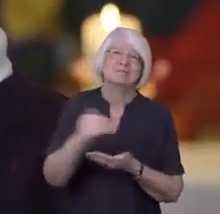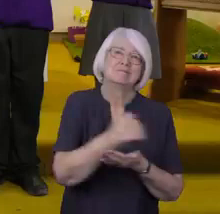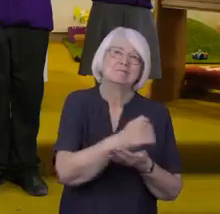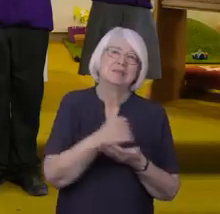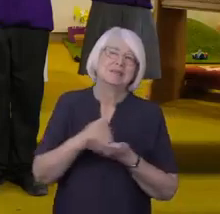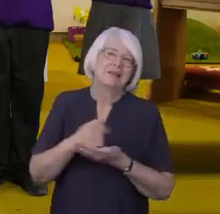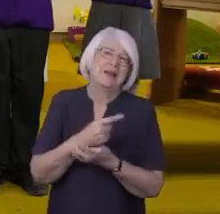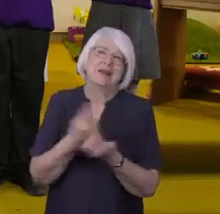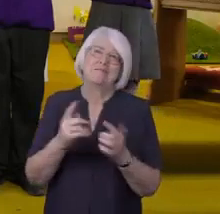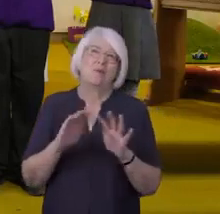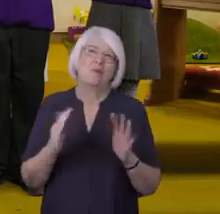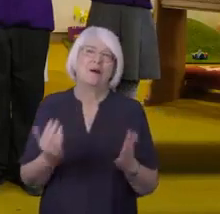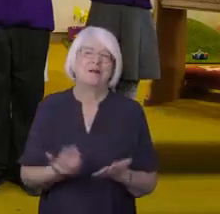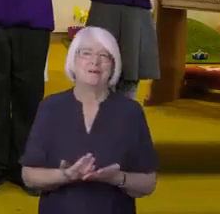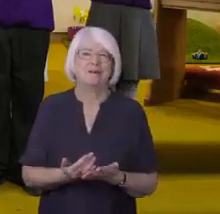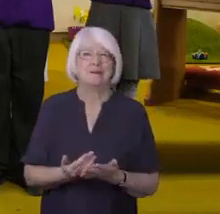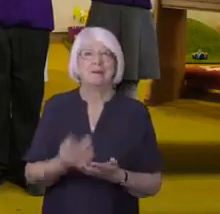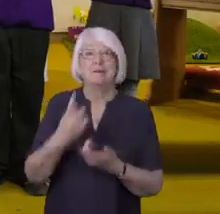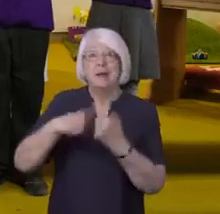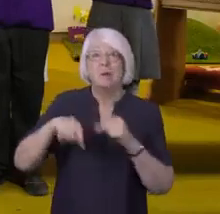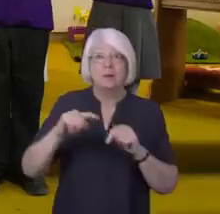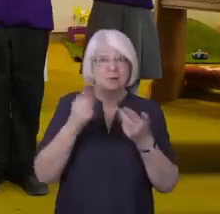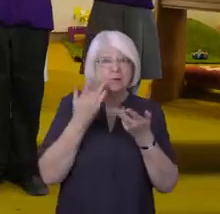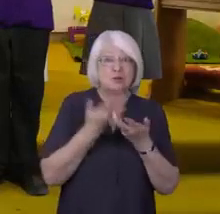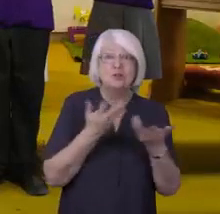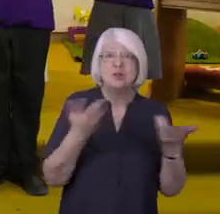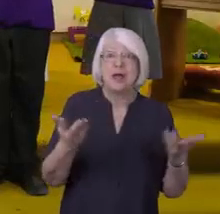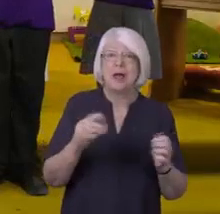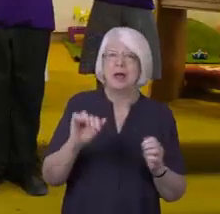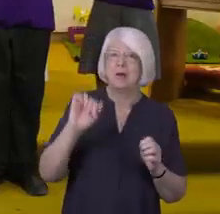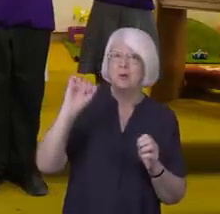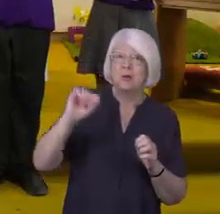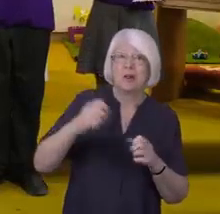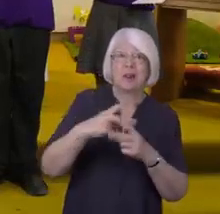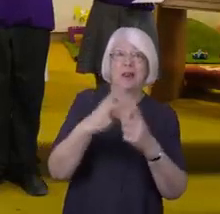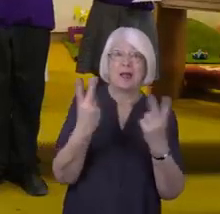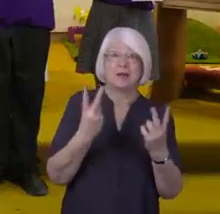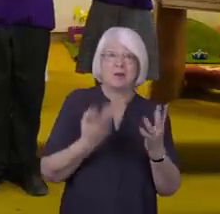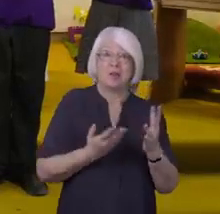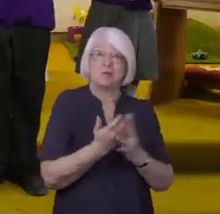love. May we share your light in the darkness.